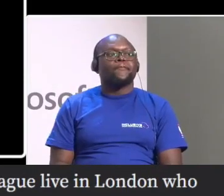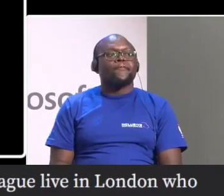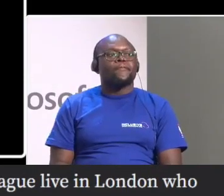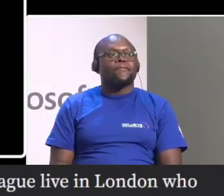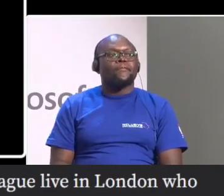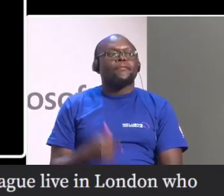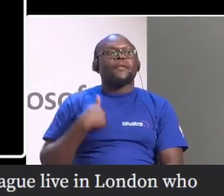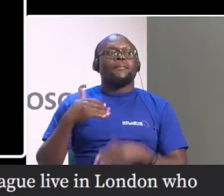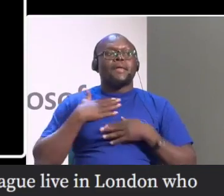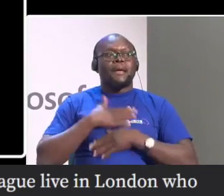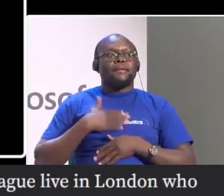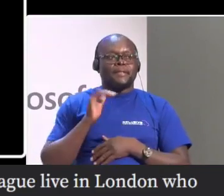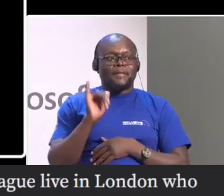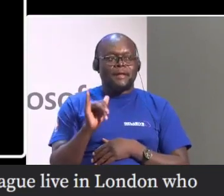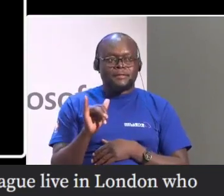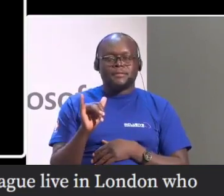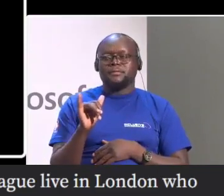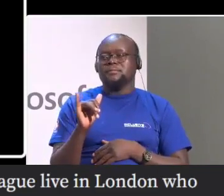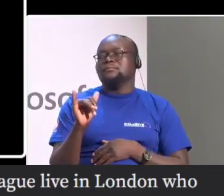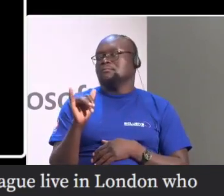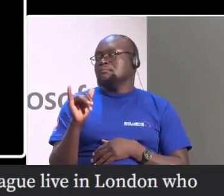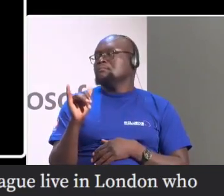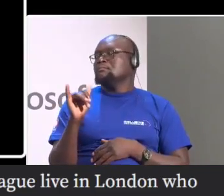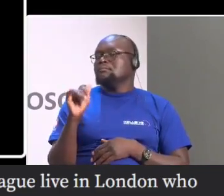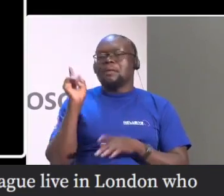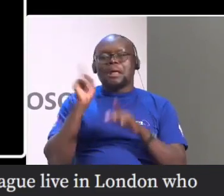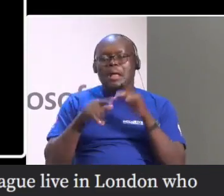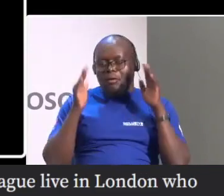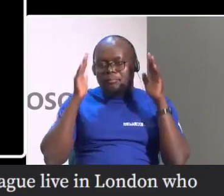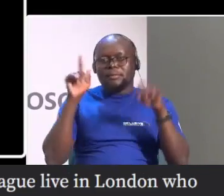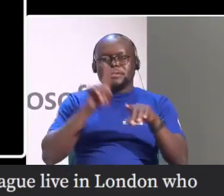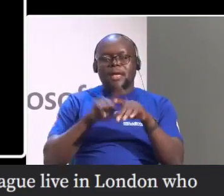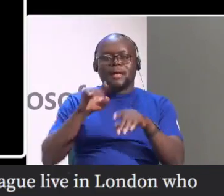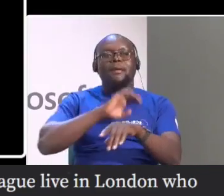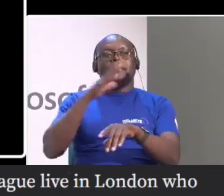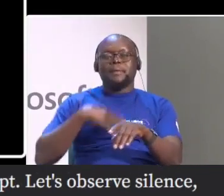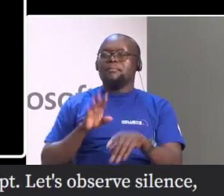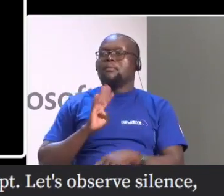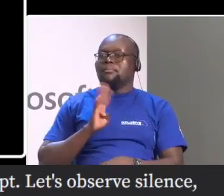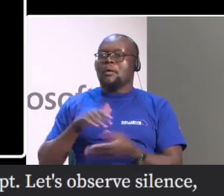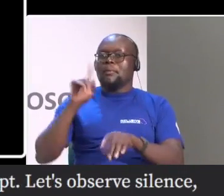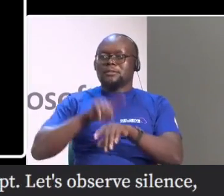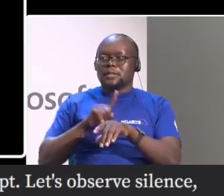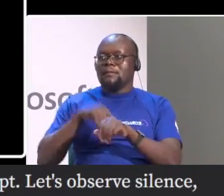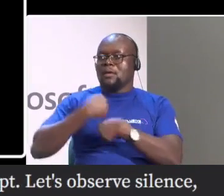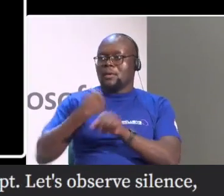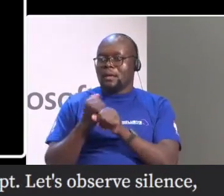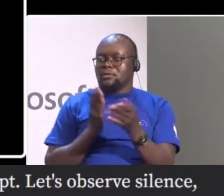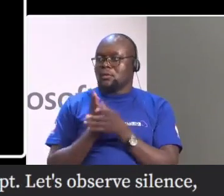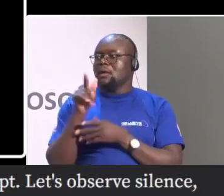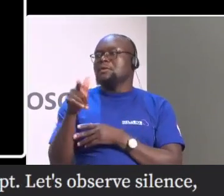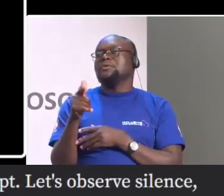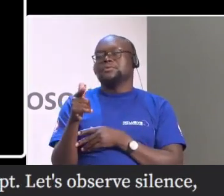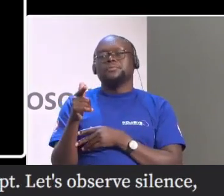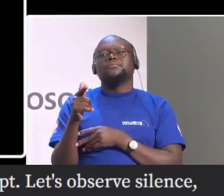I really appreciate that, but I kind of hate to silence when there's energy in the room. If we had a bit more time, we'd get you all up and about. You'd